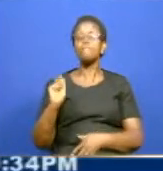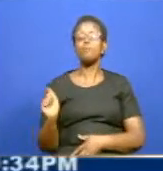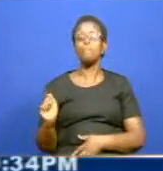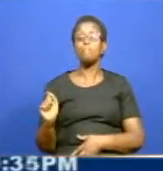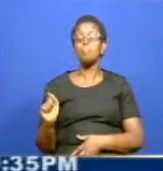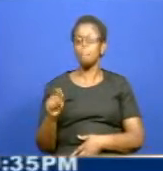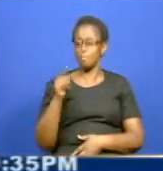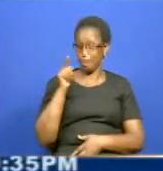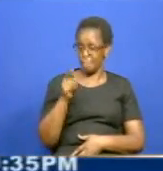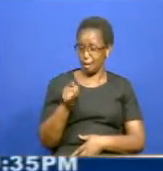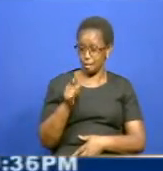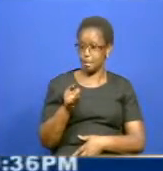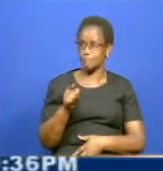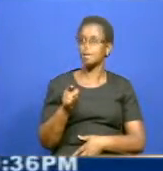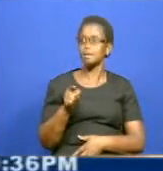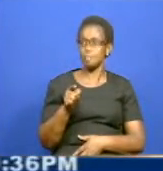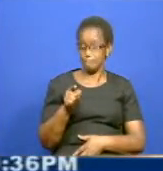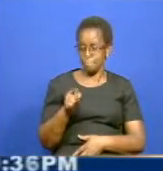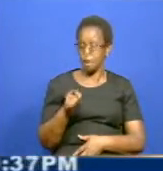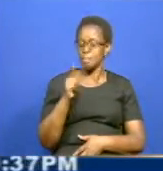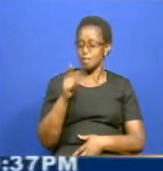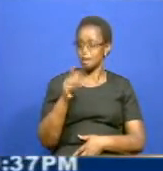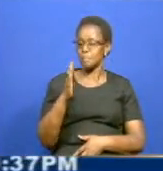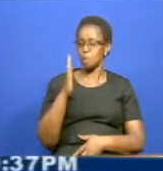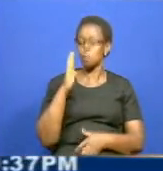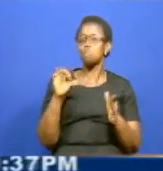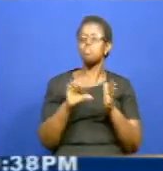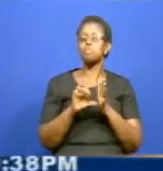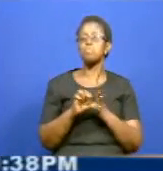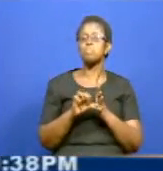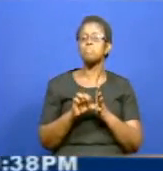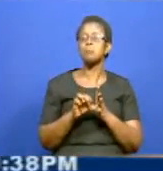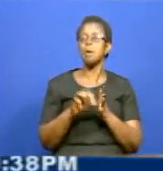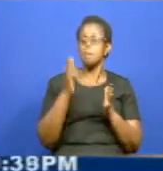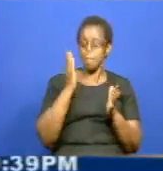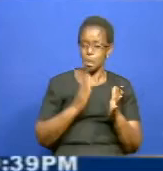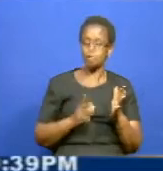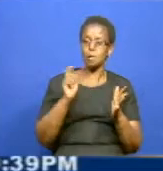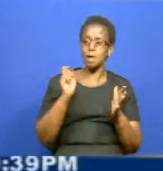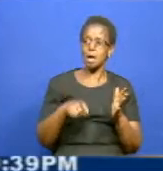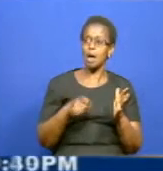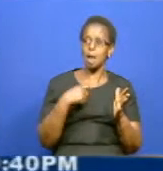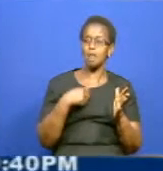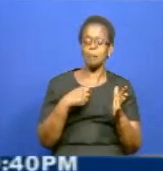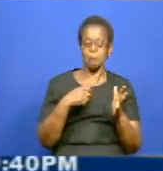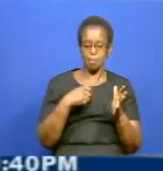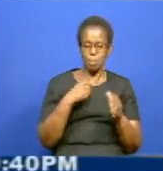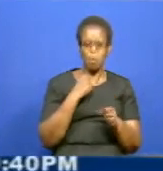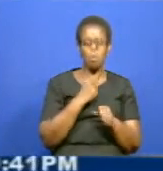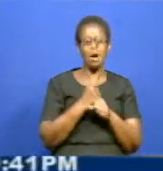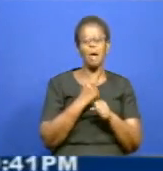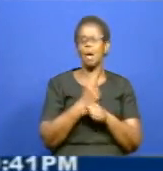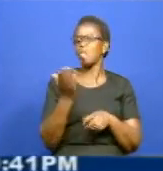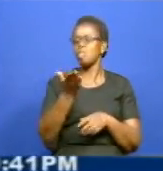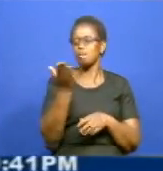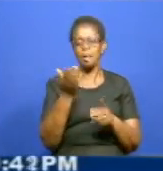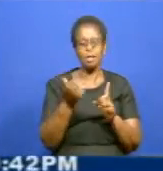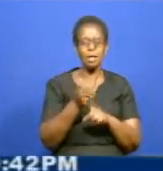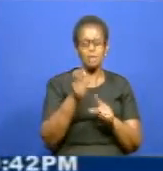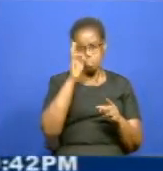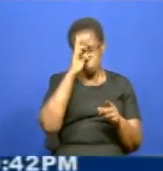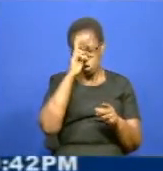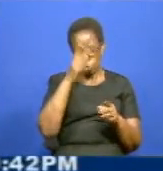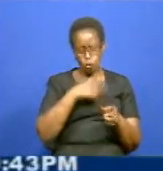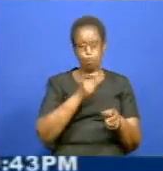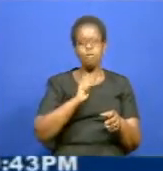dangerous security scar because somebody can walk to a retailer and get a police uniform and even wear. And Mr.